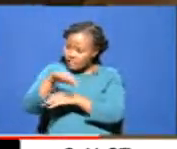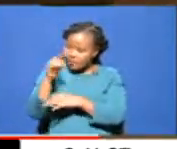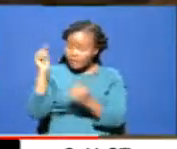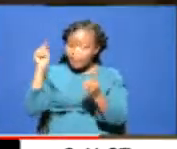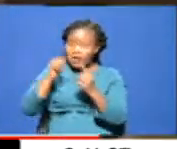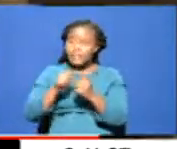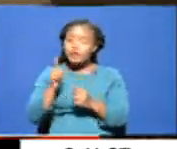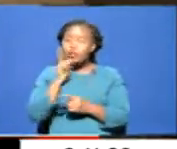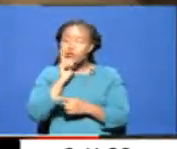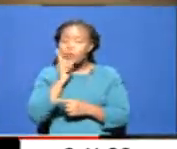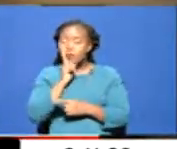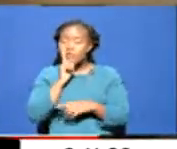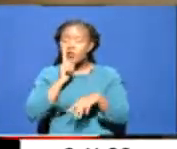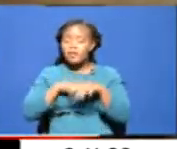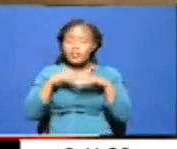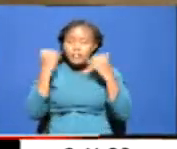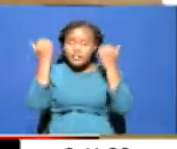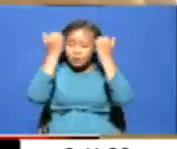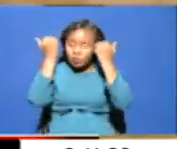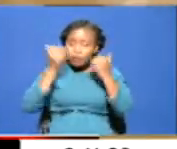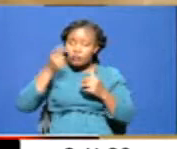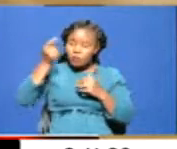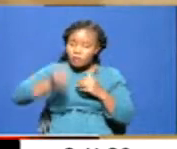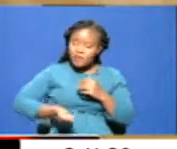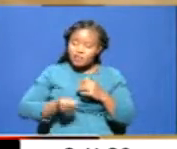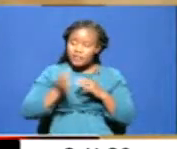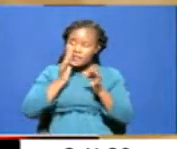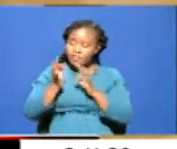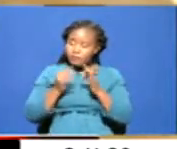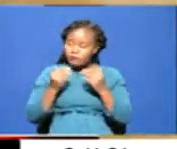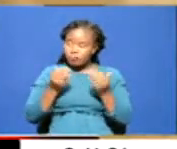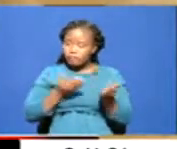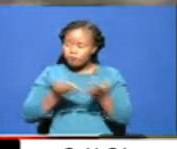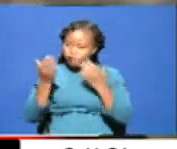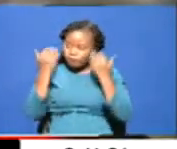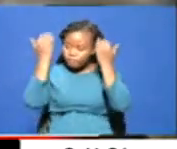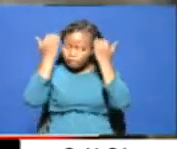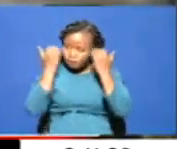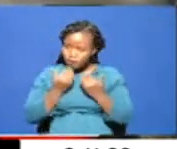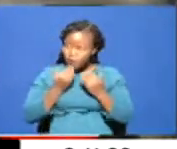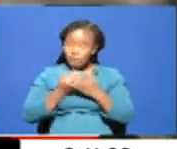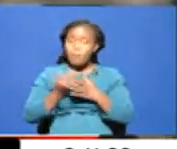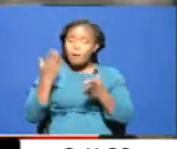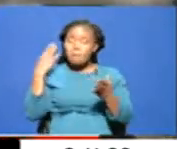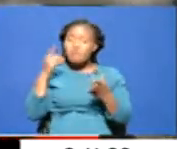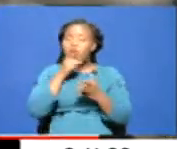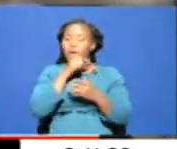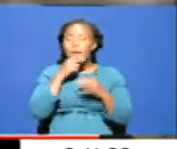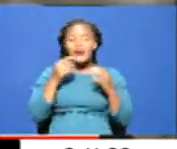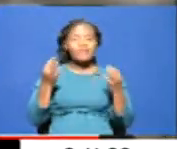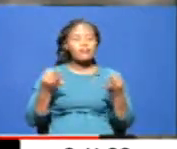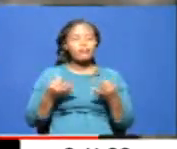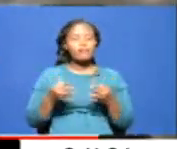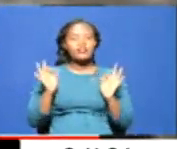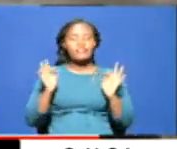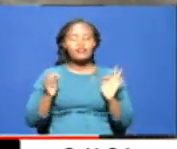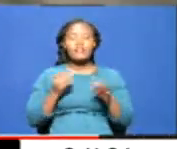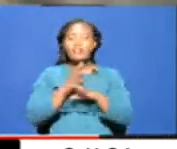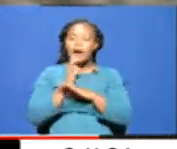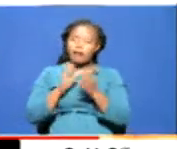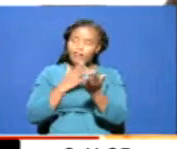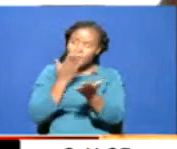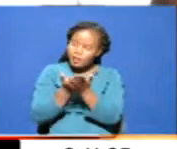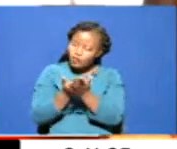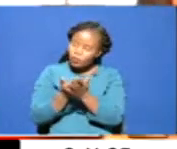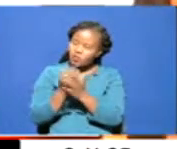the court will rule on whether he'll be charged. Mwendwa had earlier on been set free after a miscellaneous application seeking to detain him for